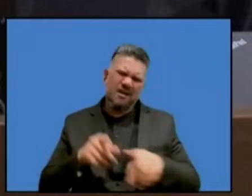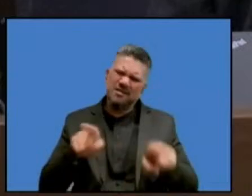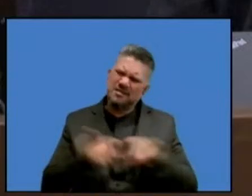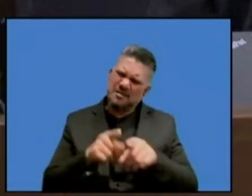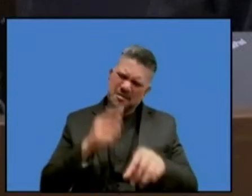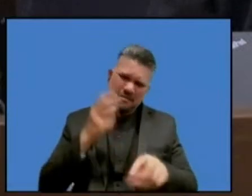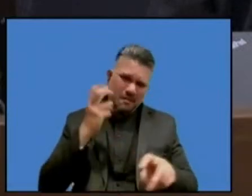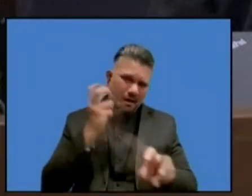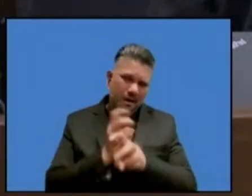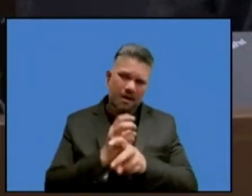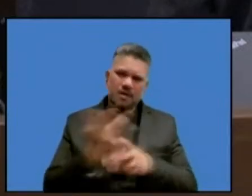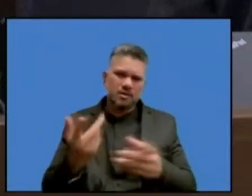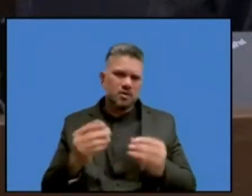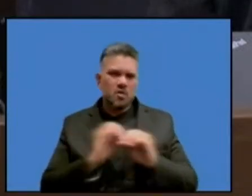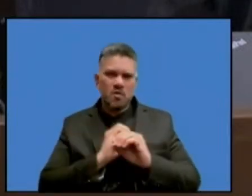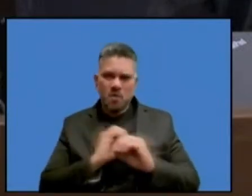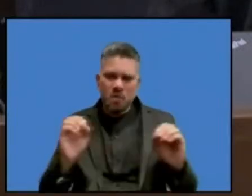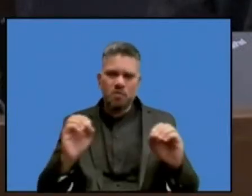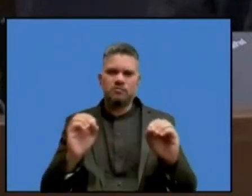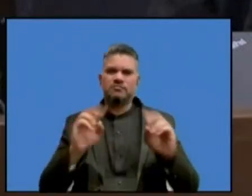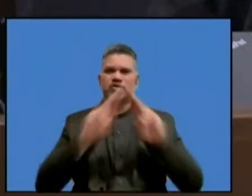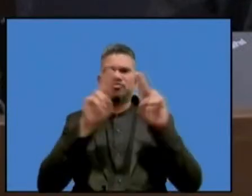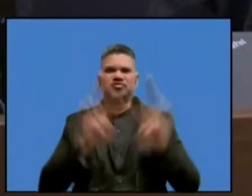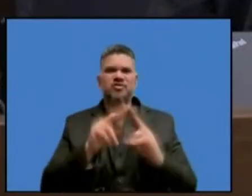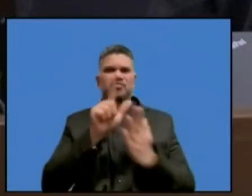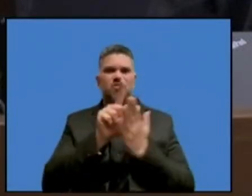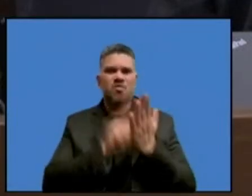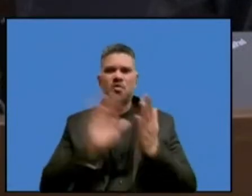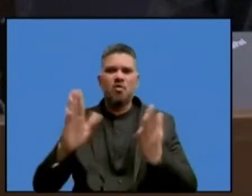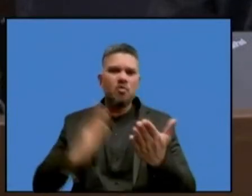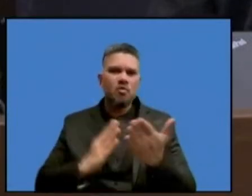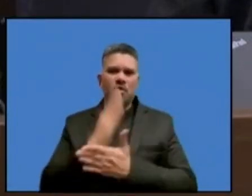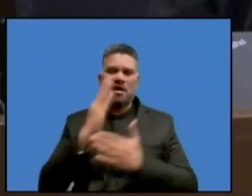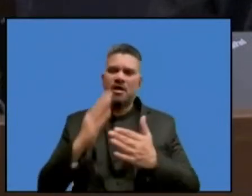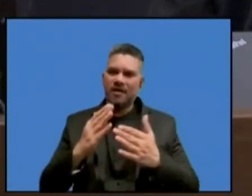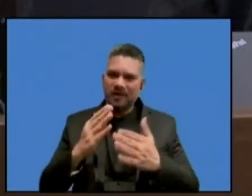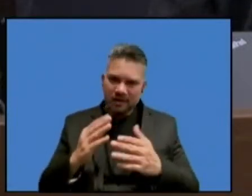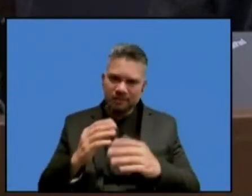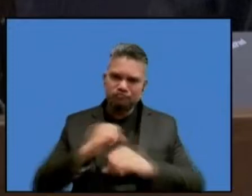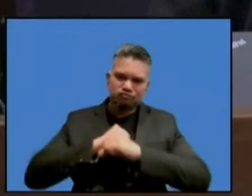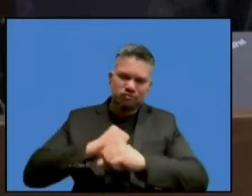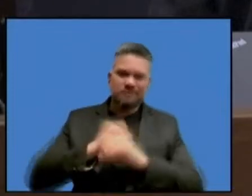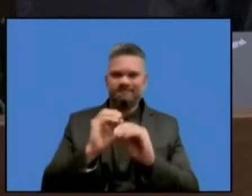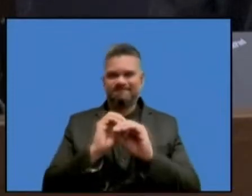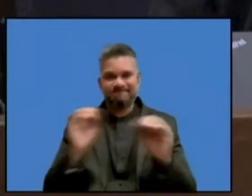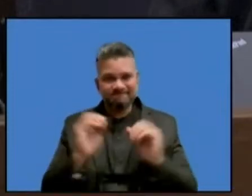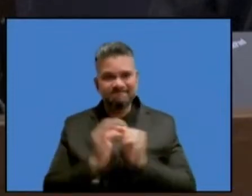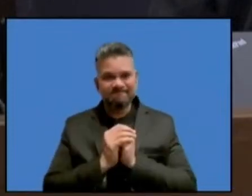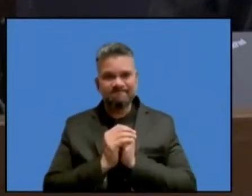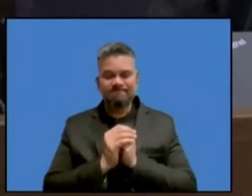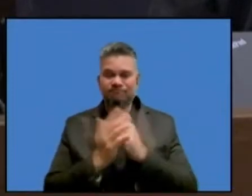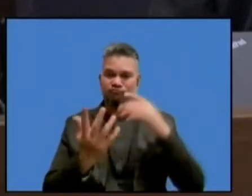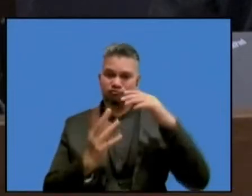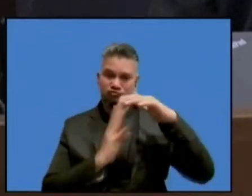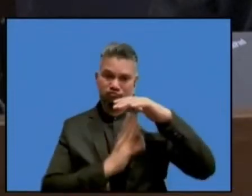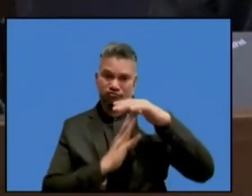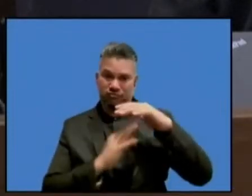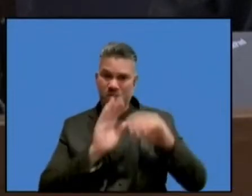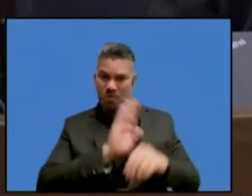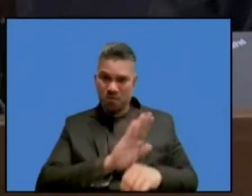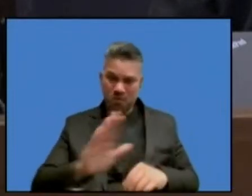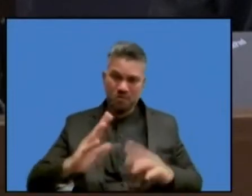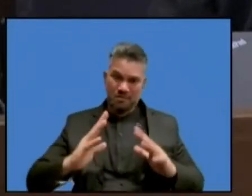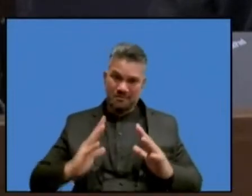under international law. Restrictions to migrants' rights to family life also take the form of dismissals